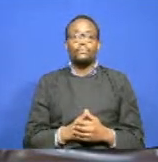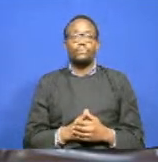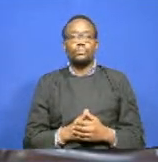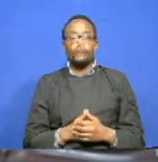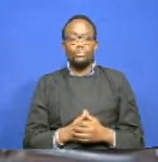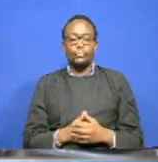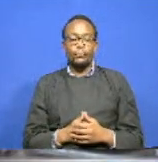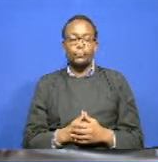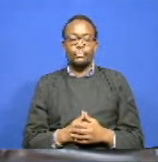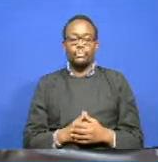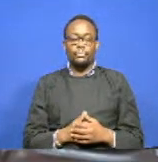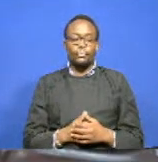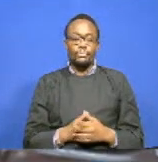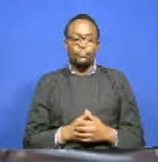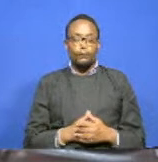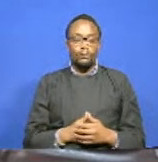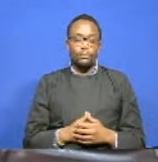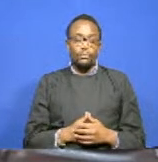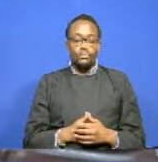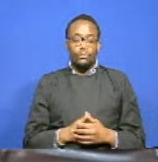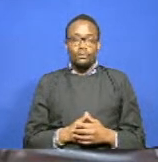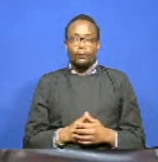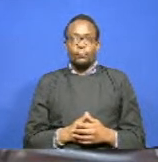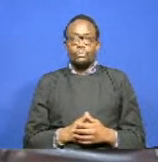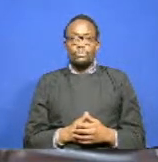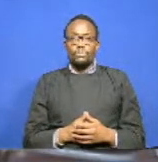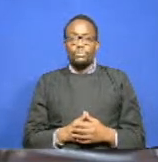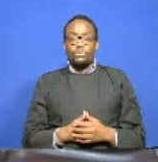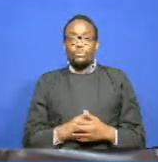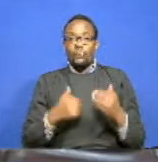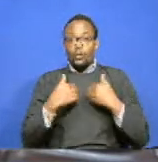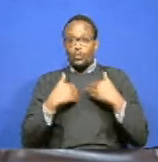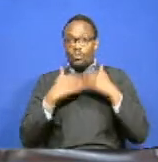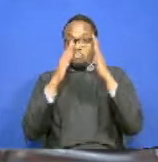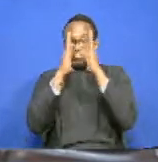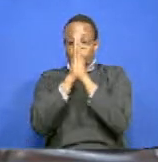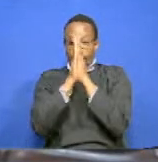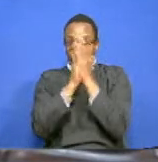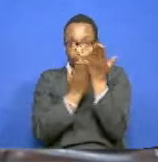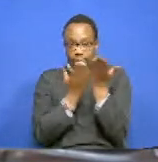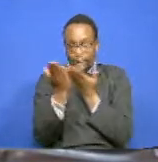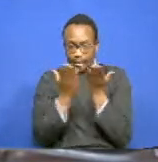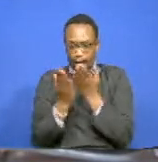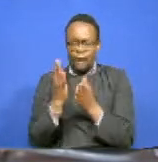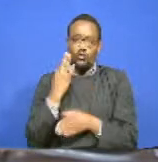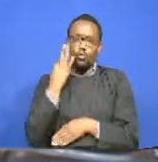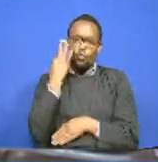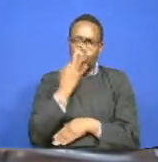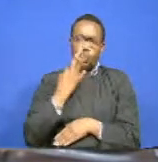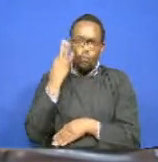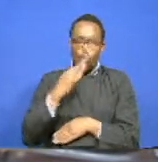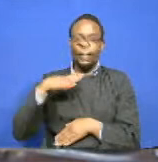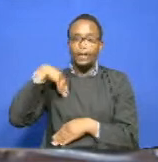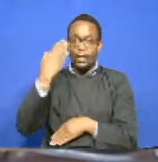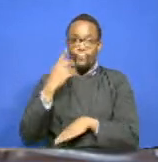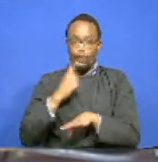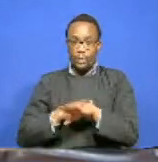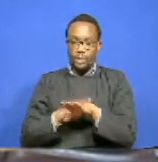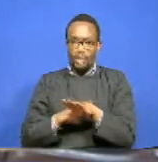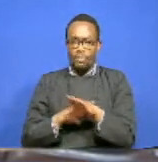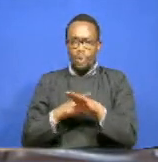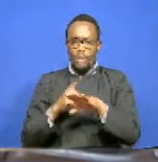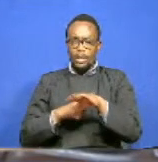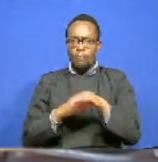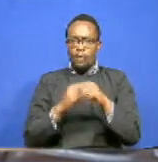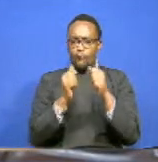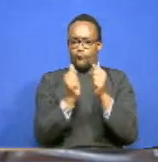needs that service. The Wednesday congregational prayers are still going on at 5:15